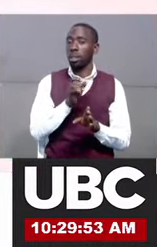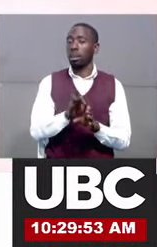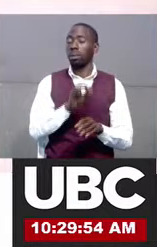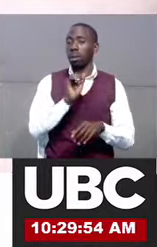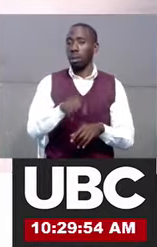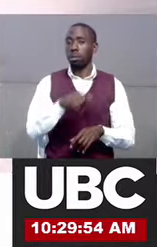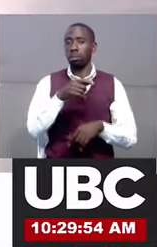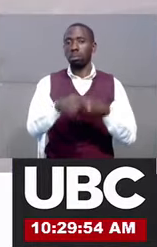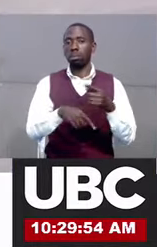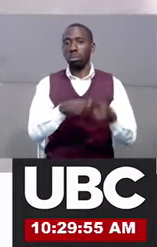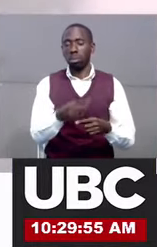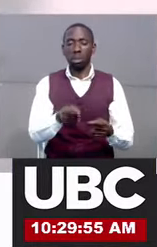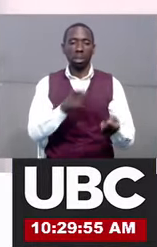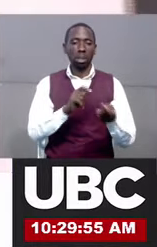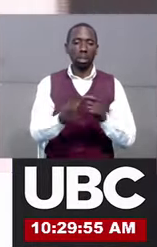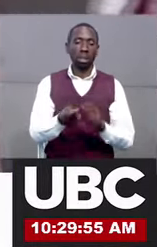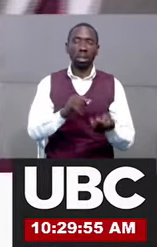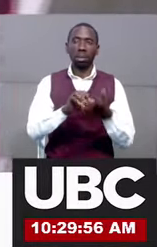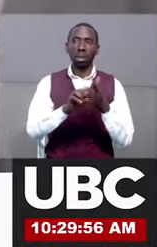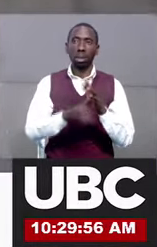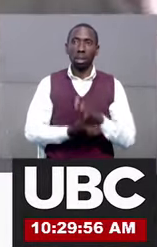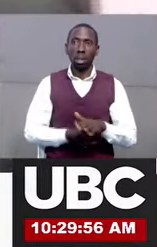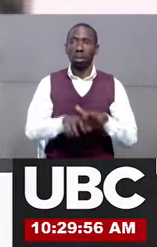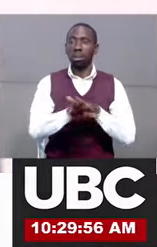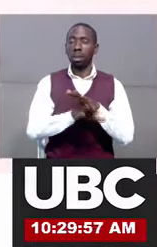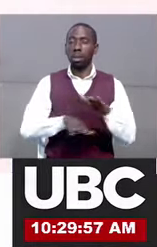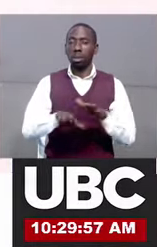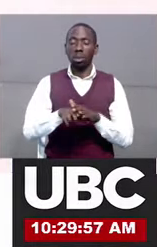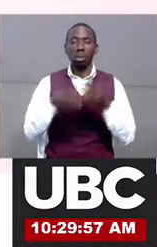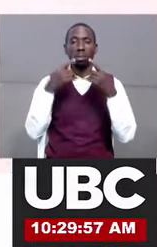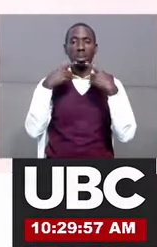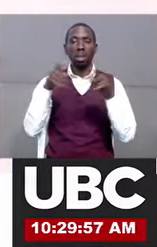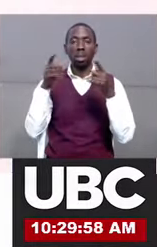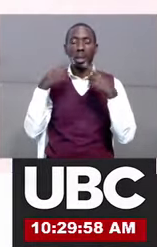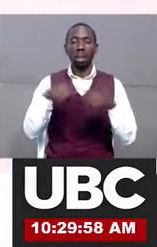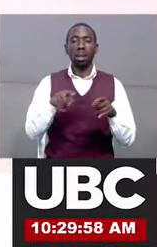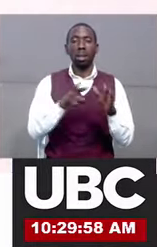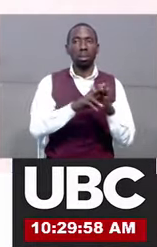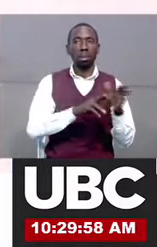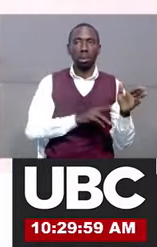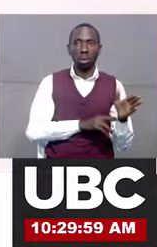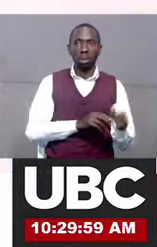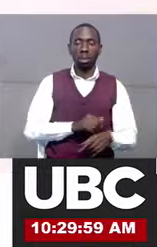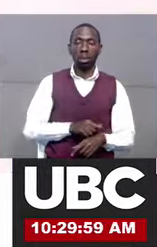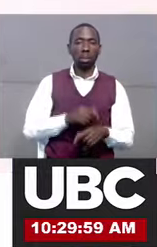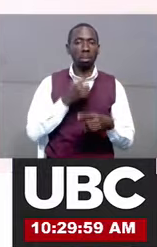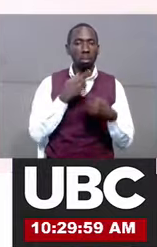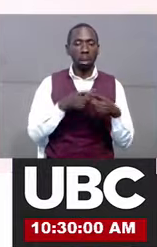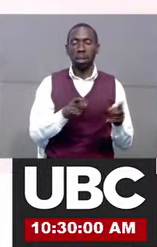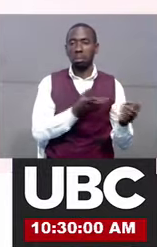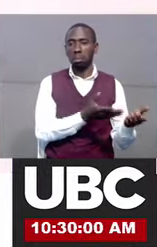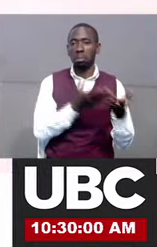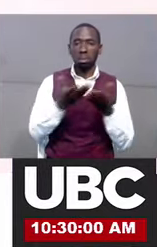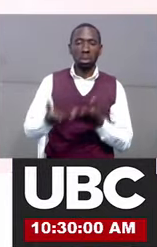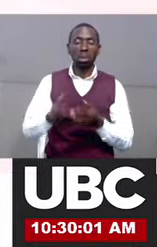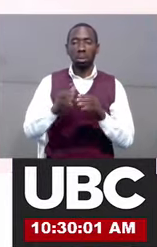the floor of parliament based on media reports, not issues officially brought to the house. Thank you.